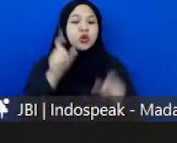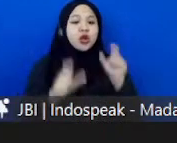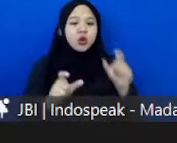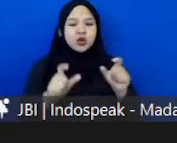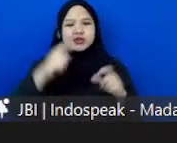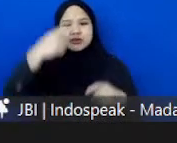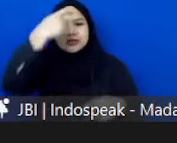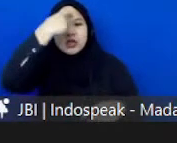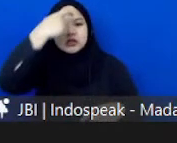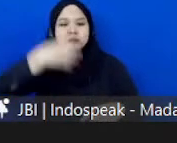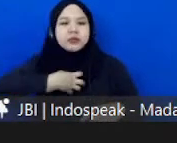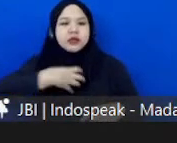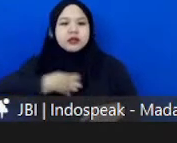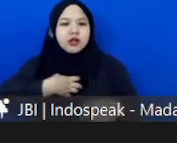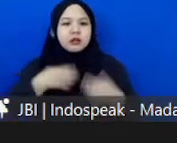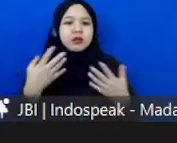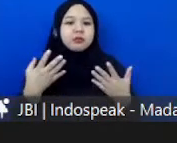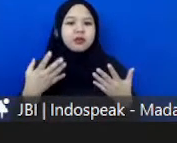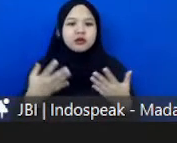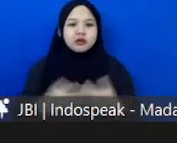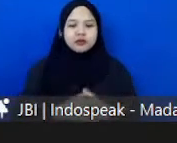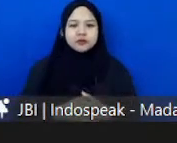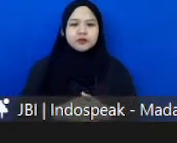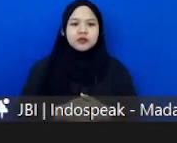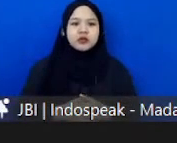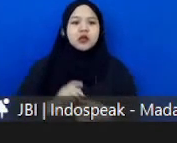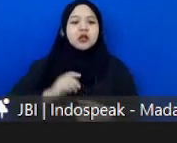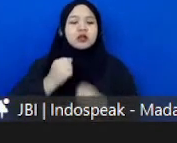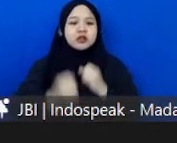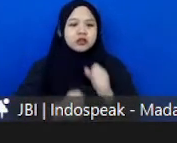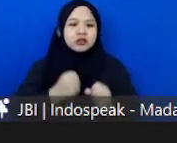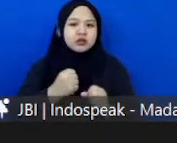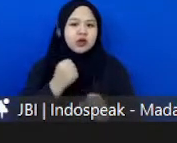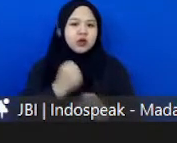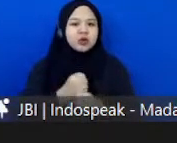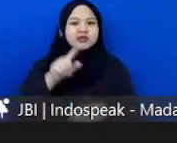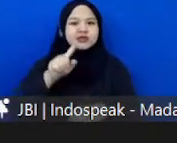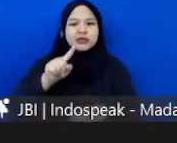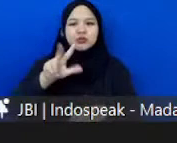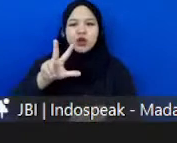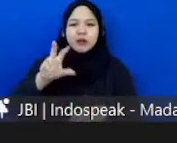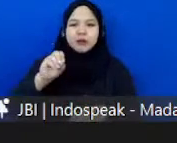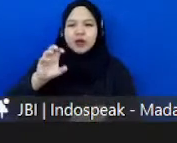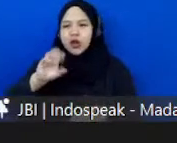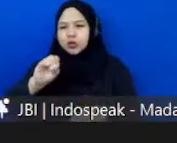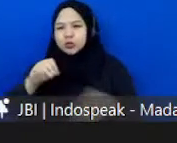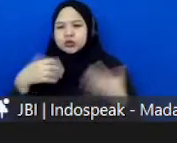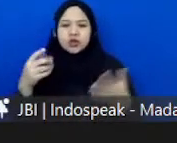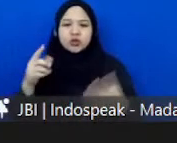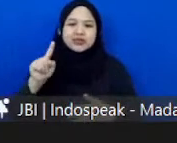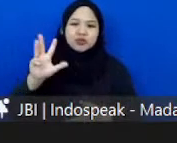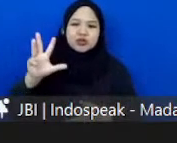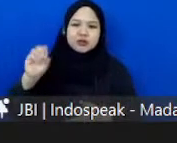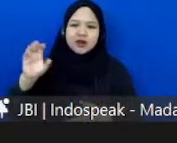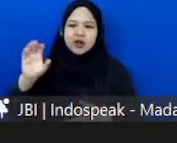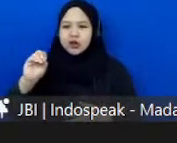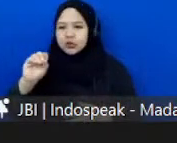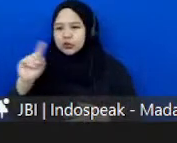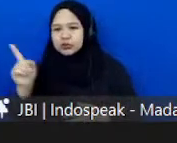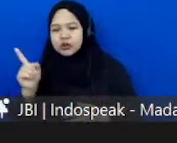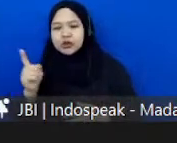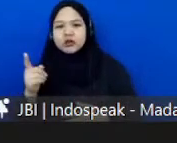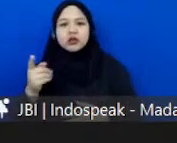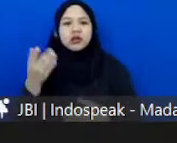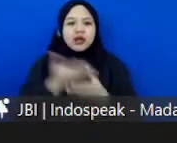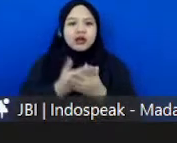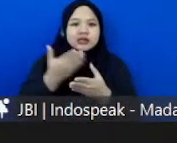In the archipelago, since the 18th, 19th century, from Dutch state colonial administration and archives,